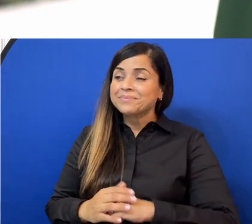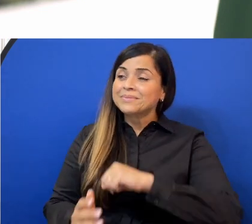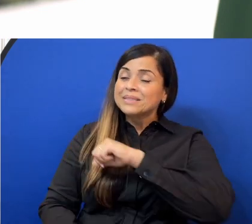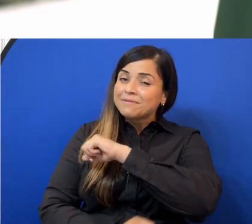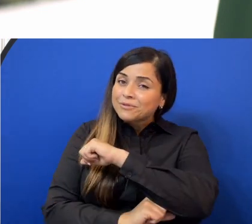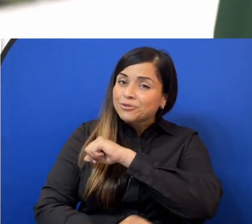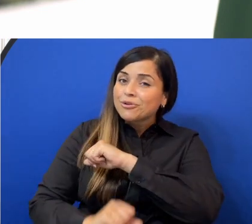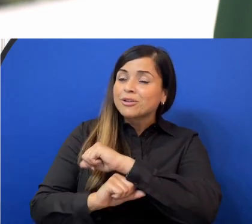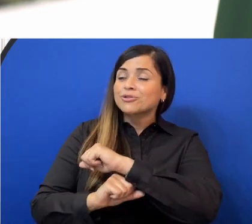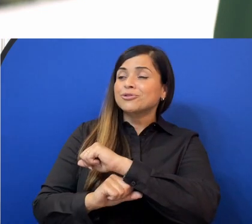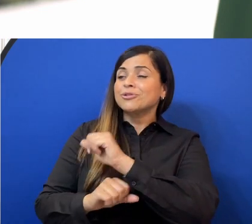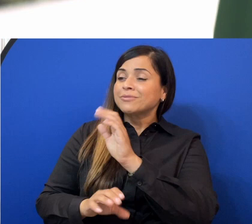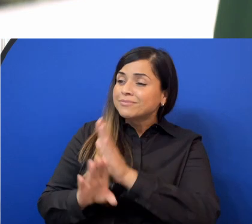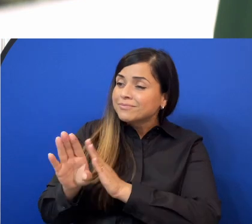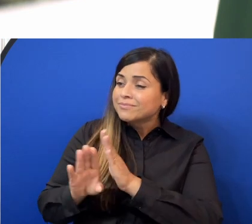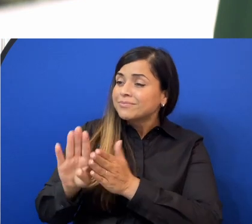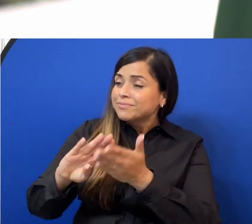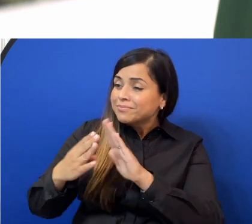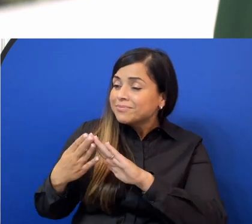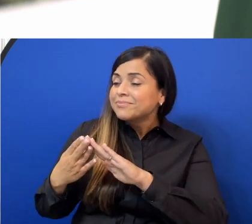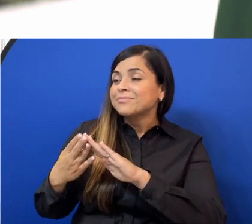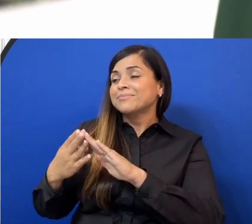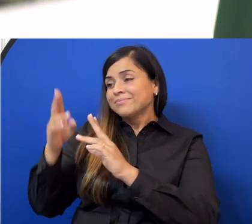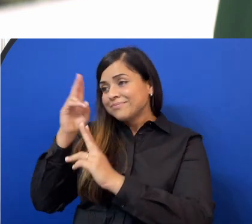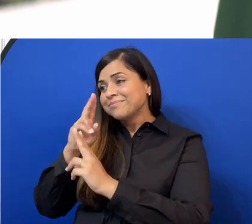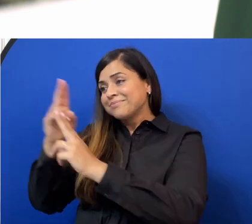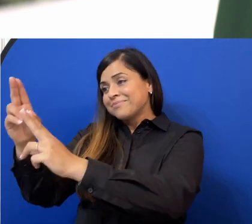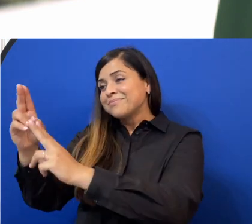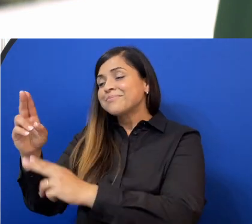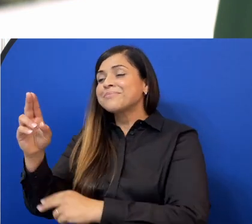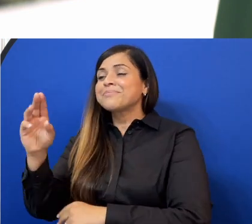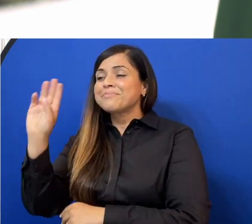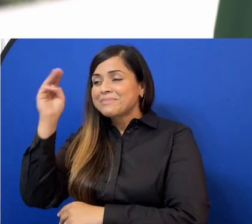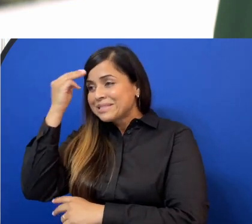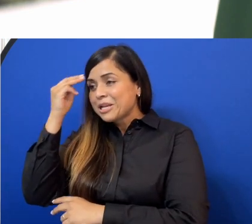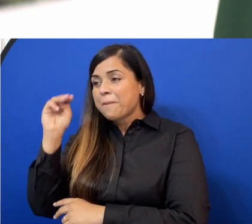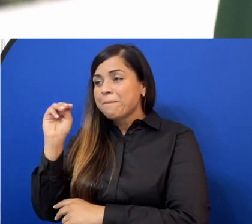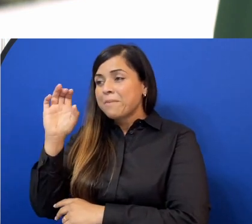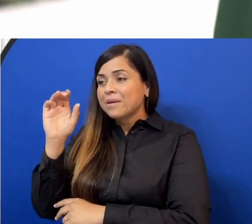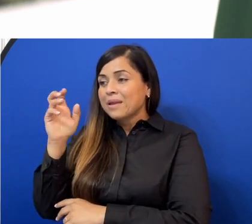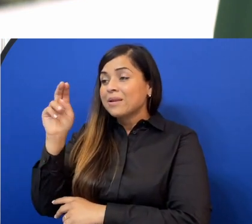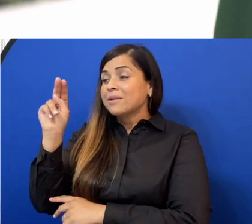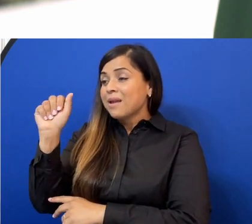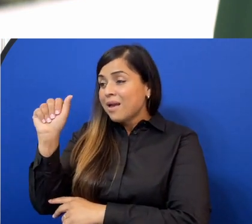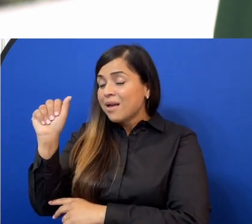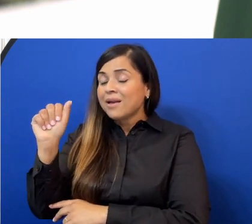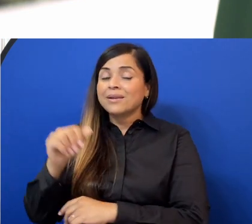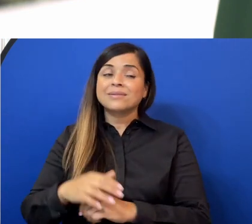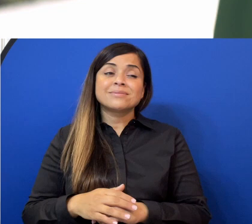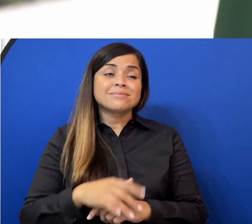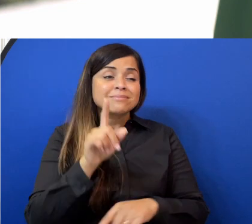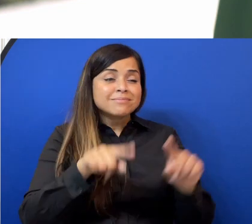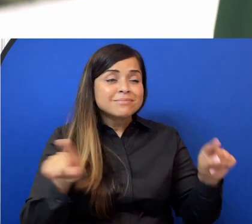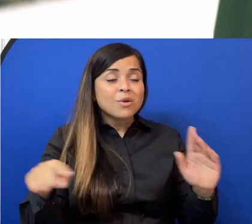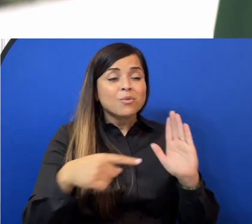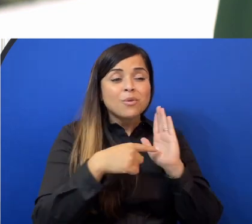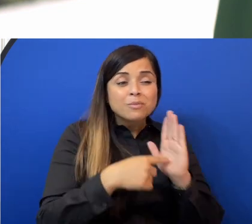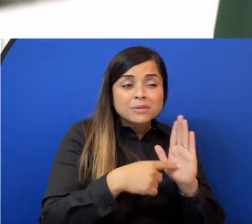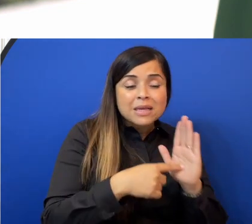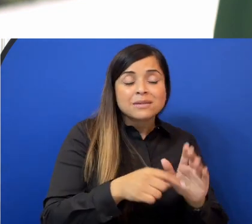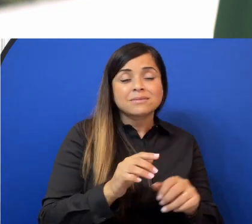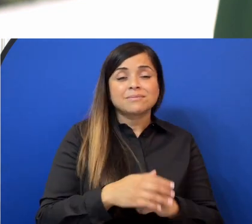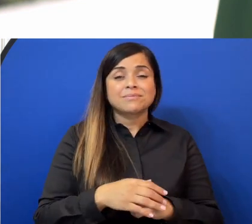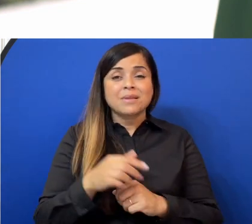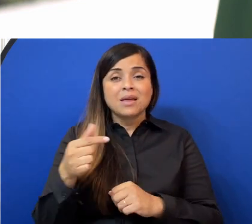and Communities, the Honorable Catherine McKenna. Your Excellencies, members of the Diplomatic Corps, representatives of the Governor